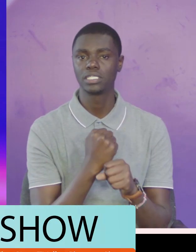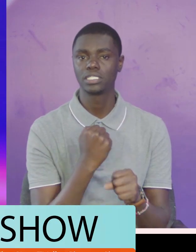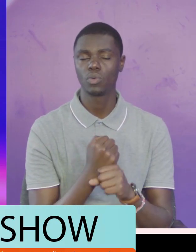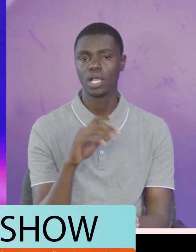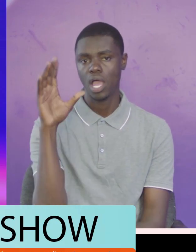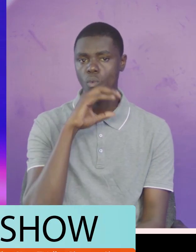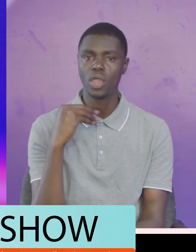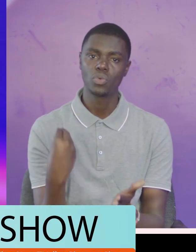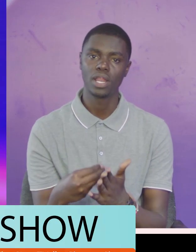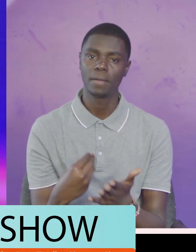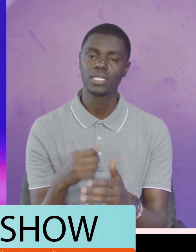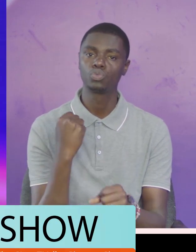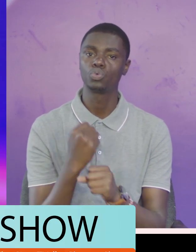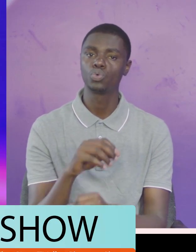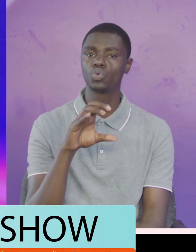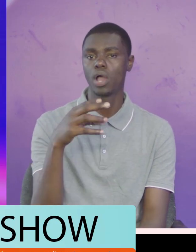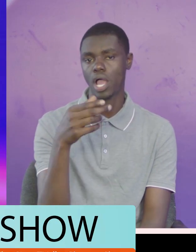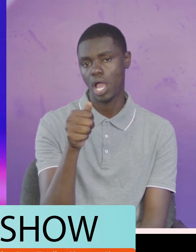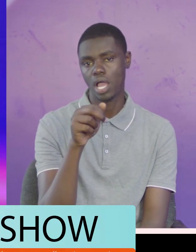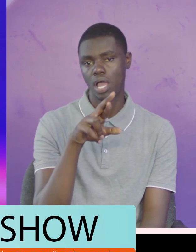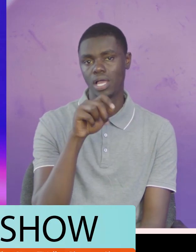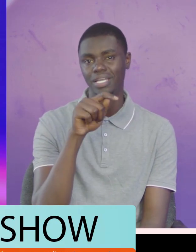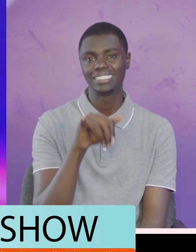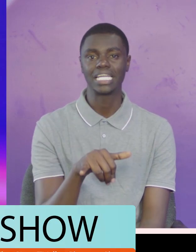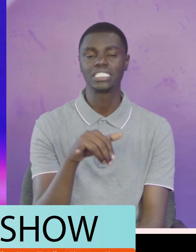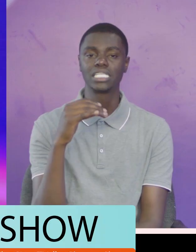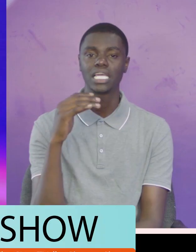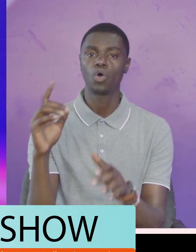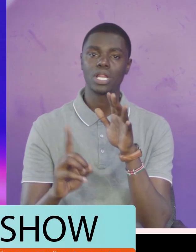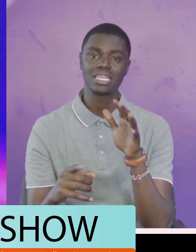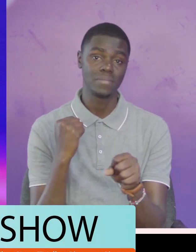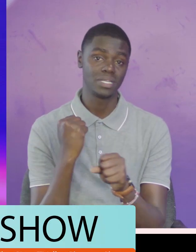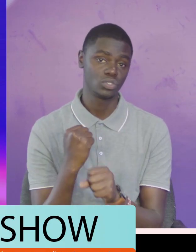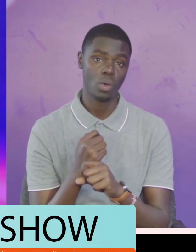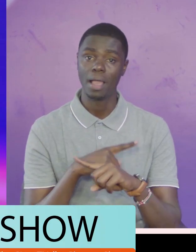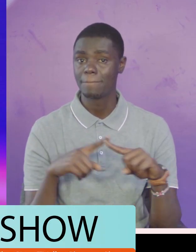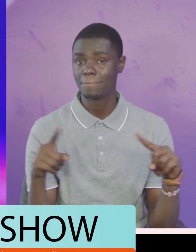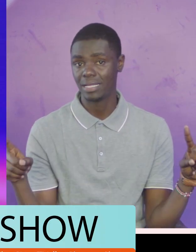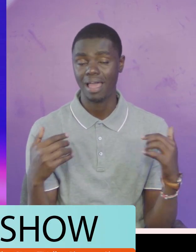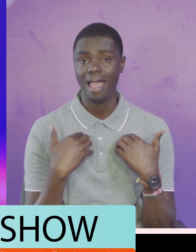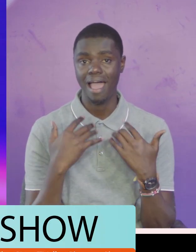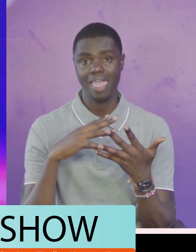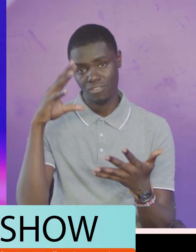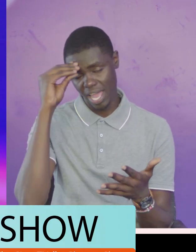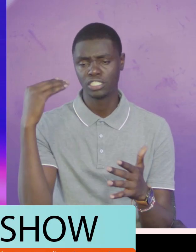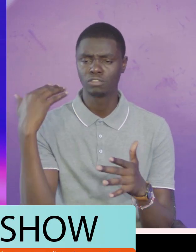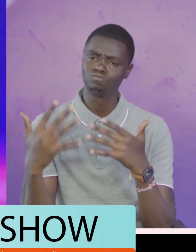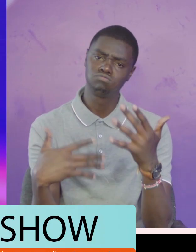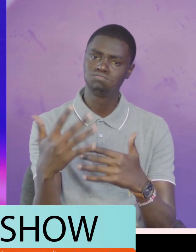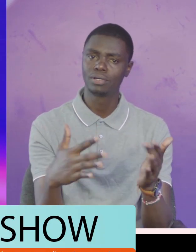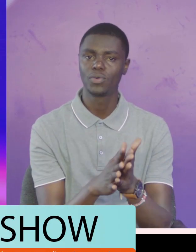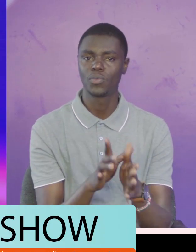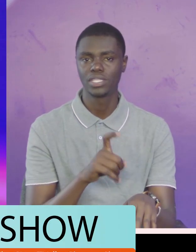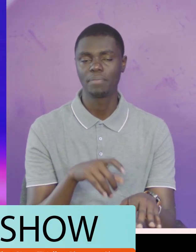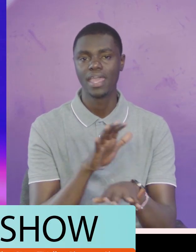work where you lack finances to do your charity work or to do ministry work. But I have learned that with